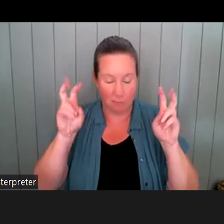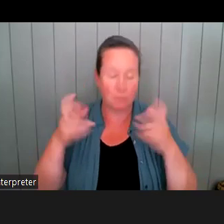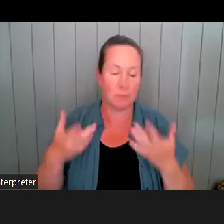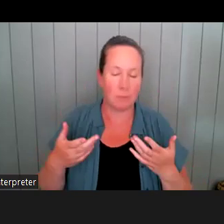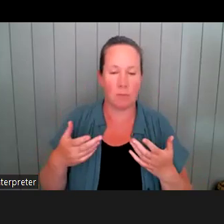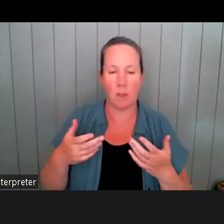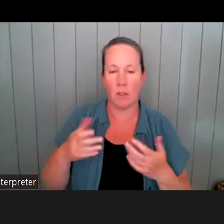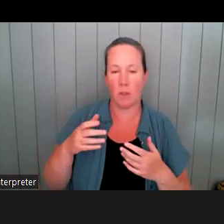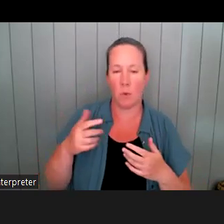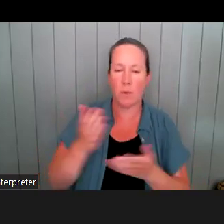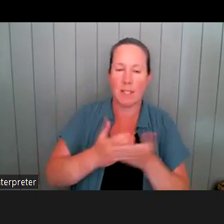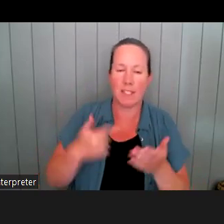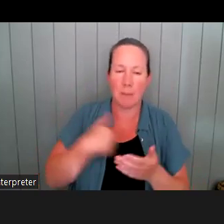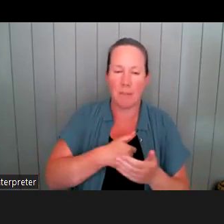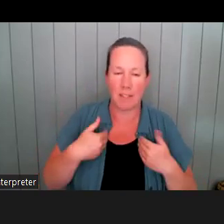be,